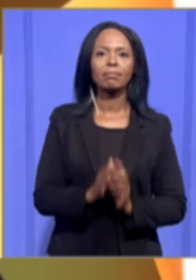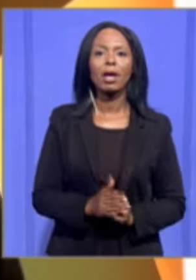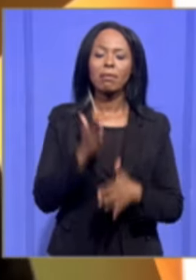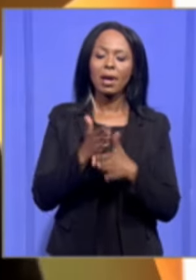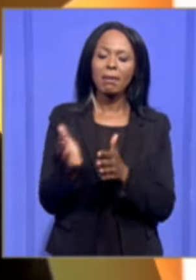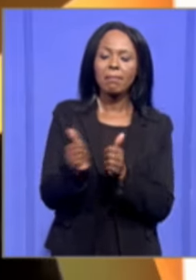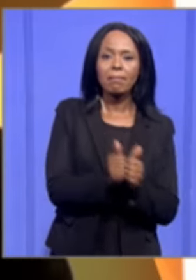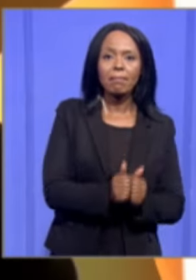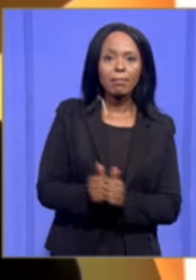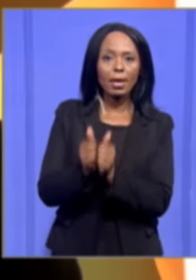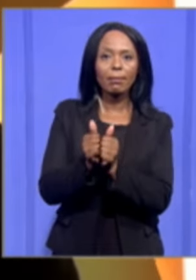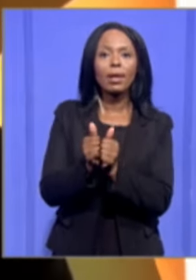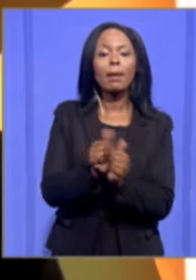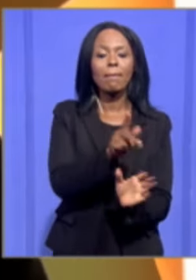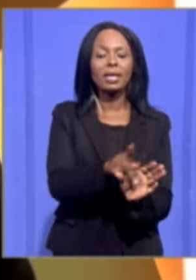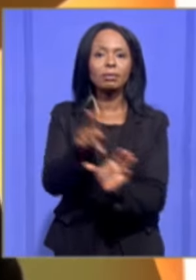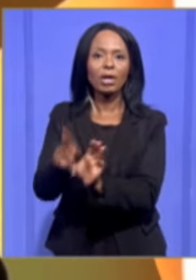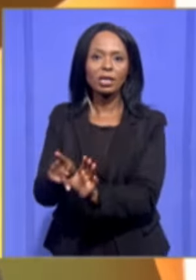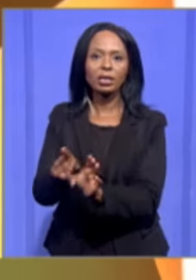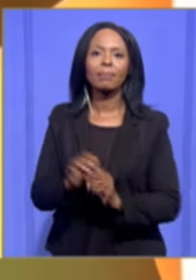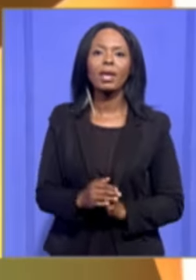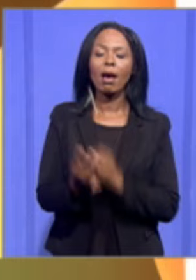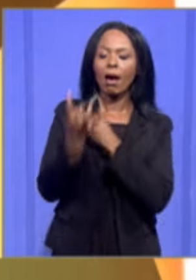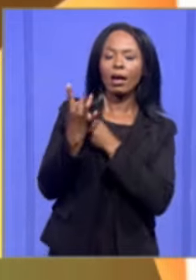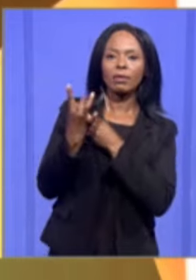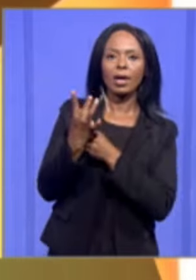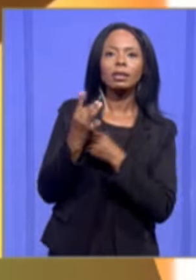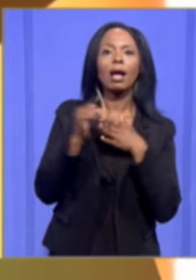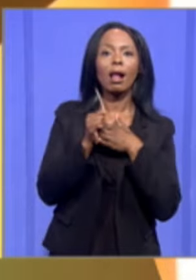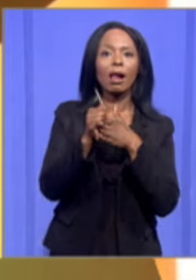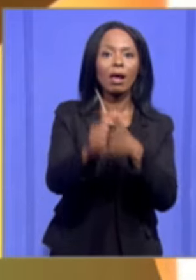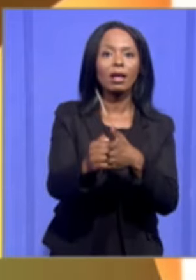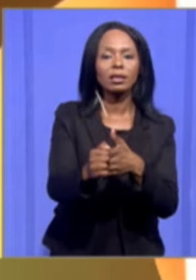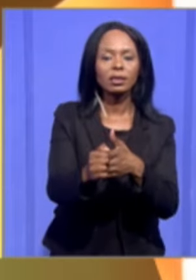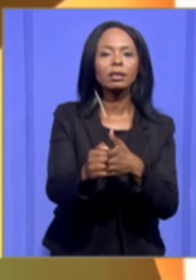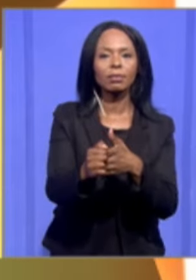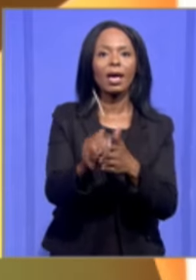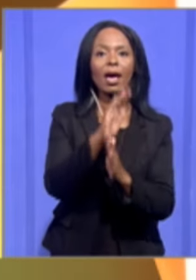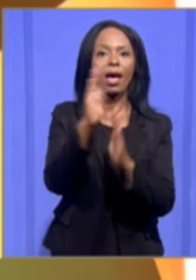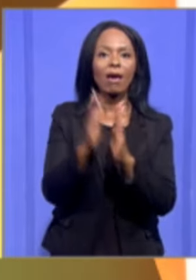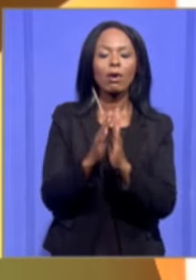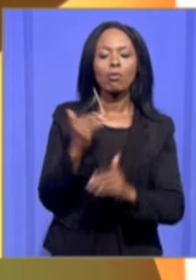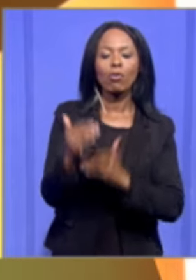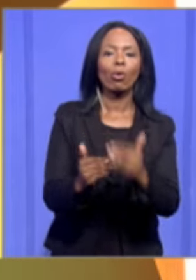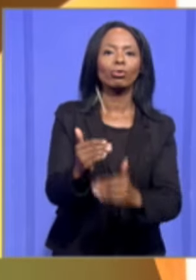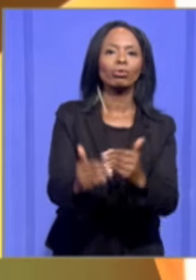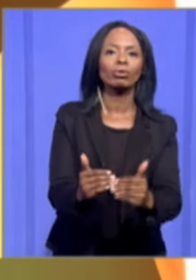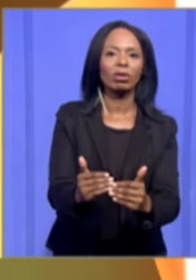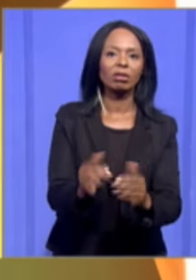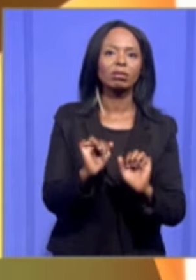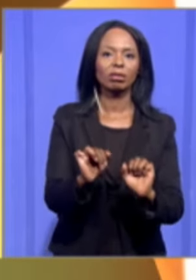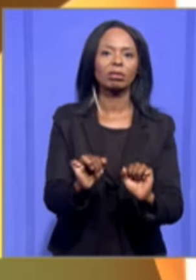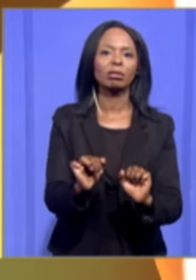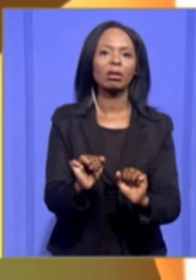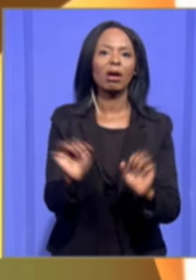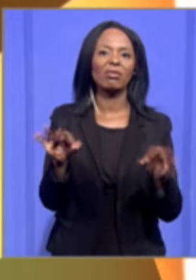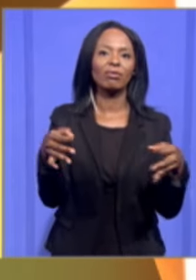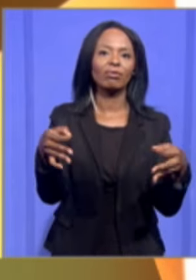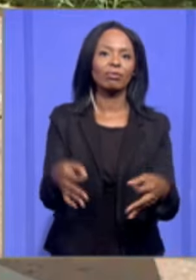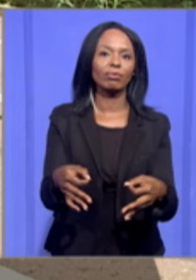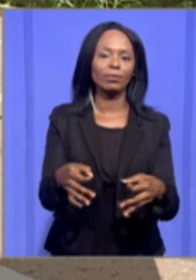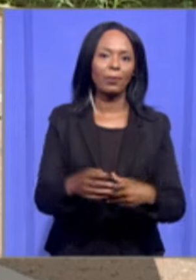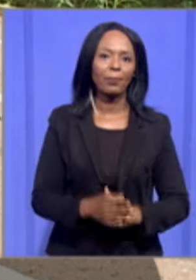your participation, your guidance and your leadership in the whole process of